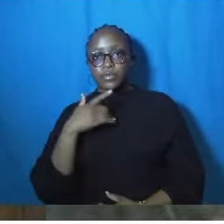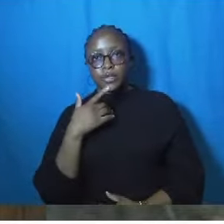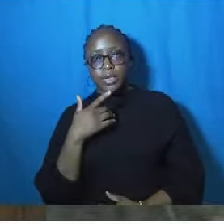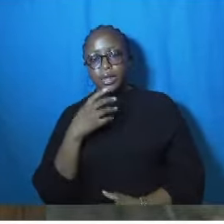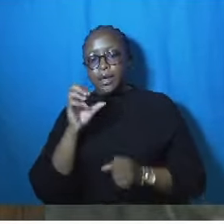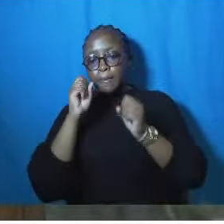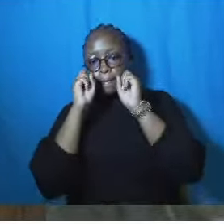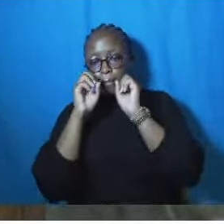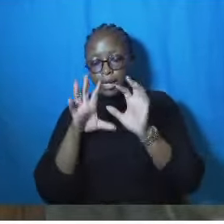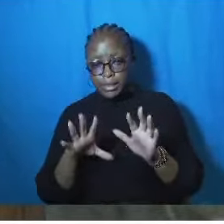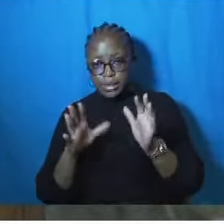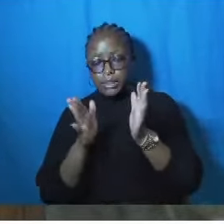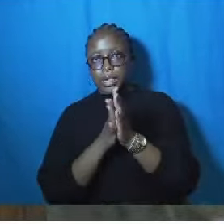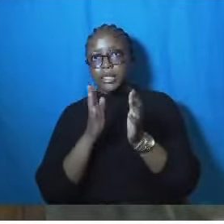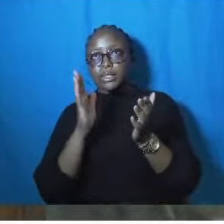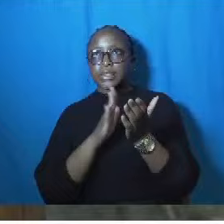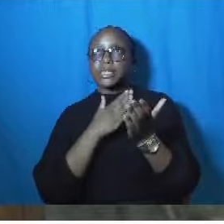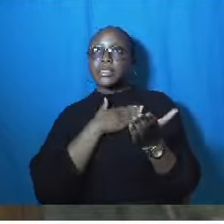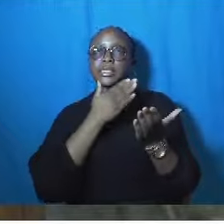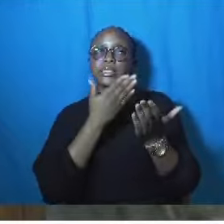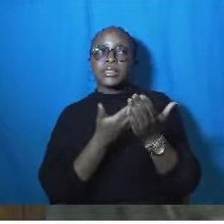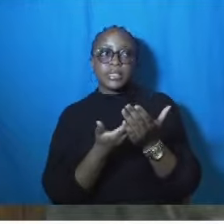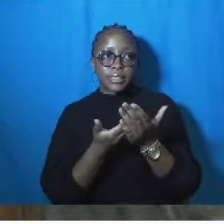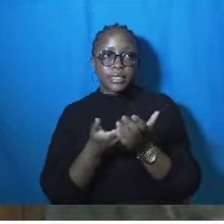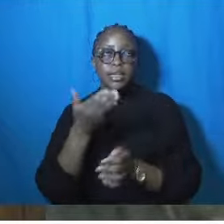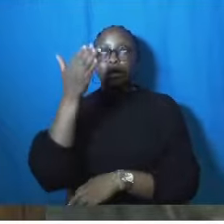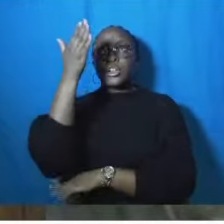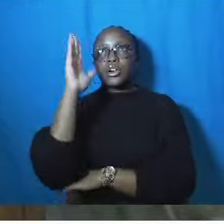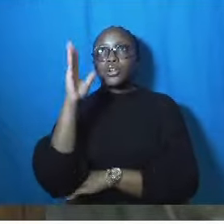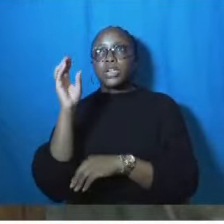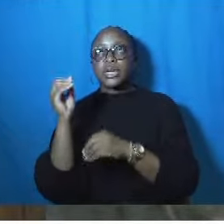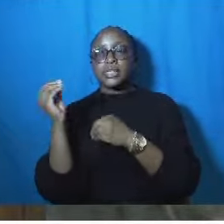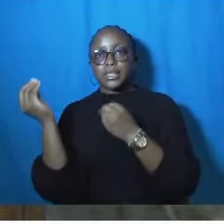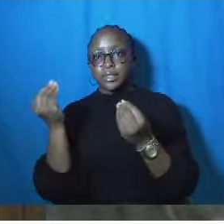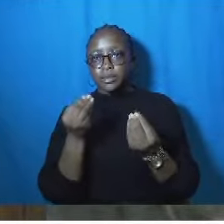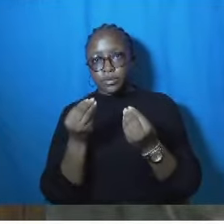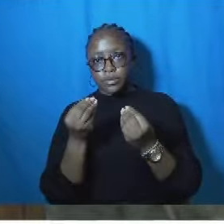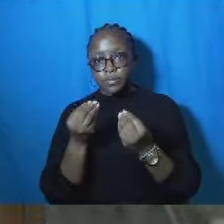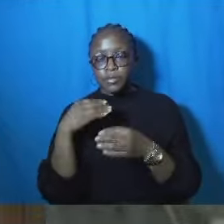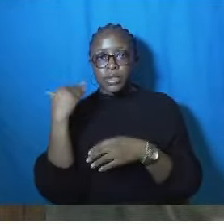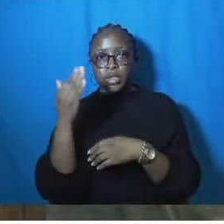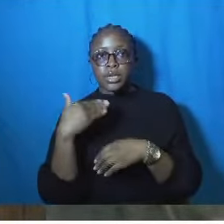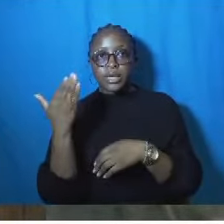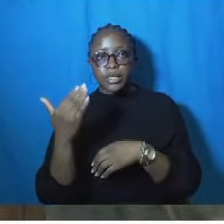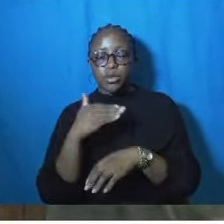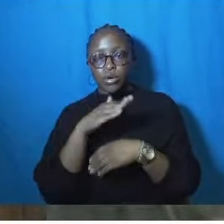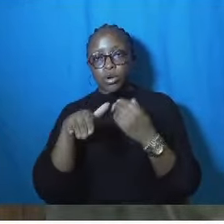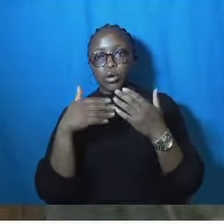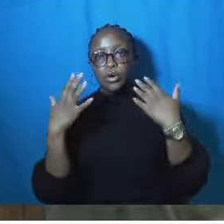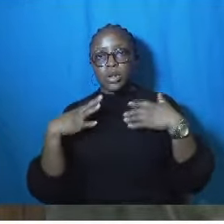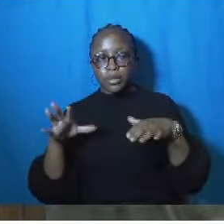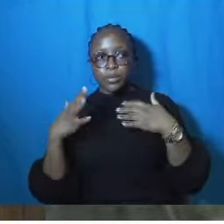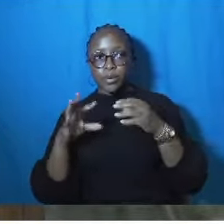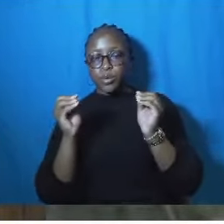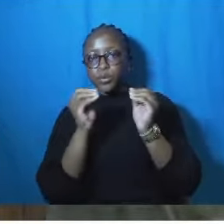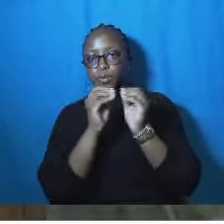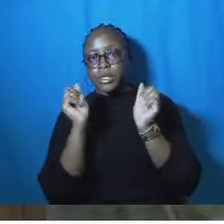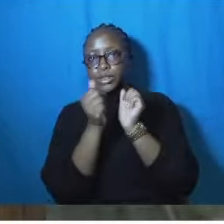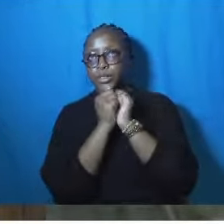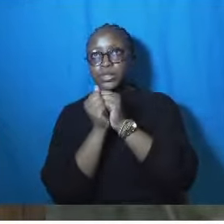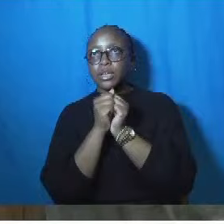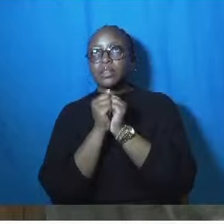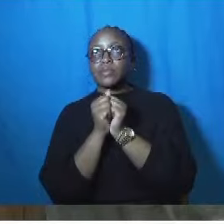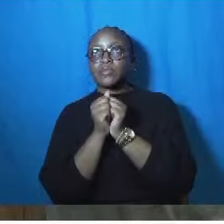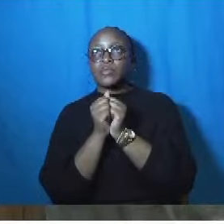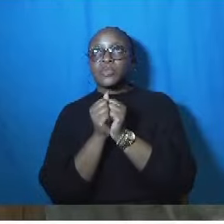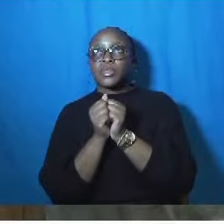that God imparts in any group that meets together for his glory. So which brother or sister